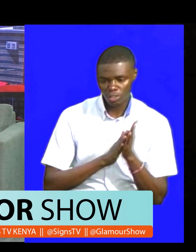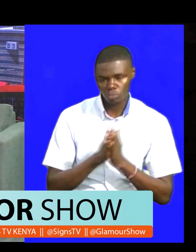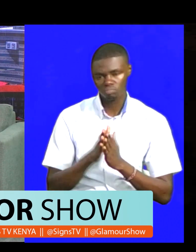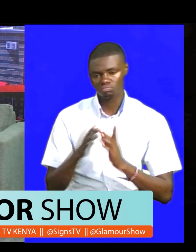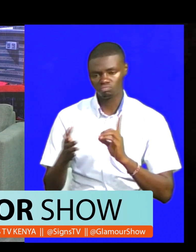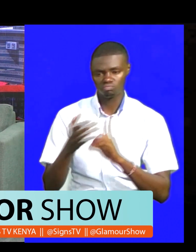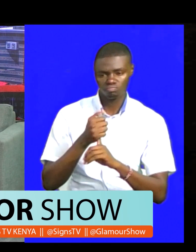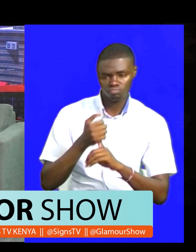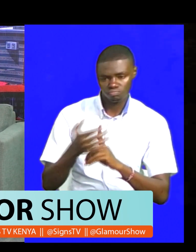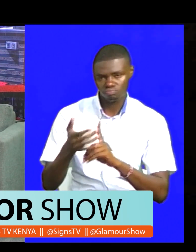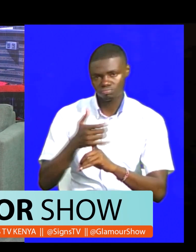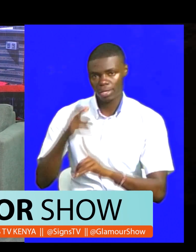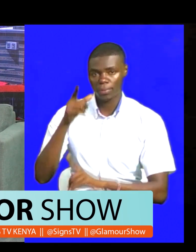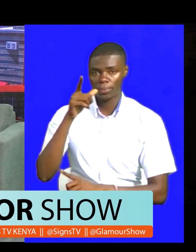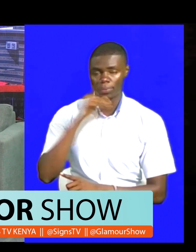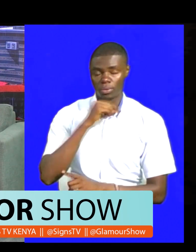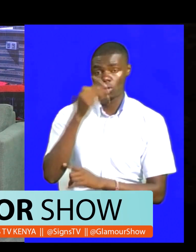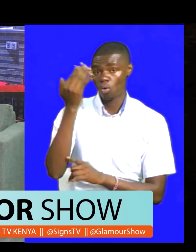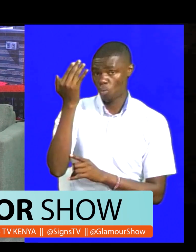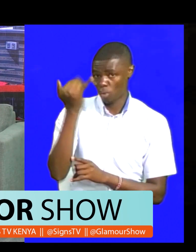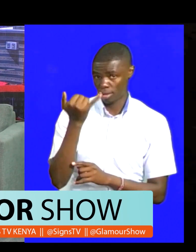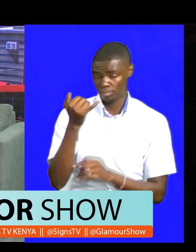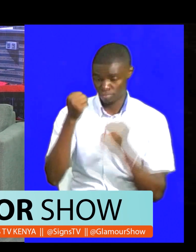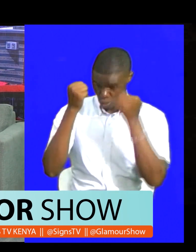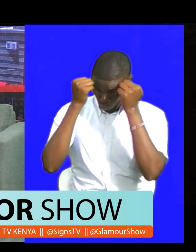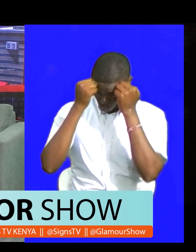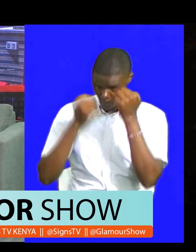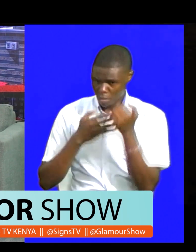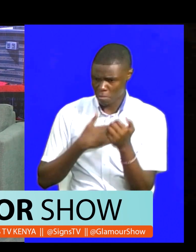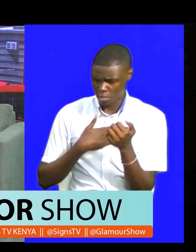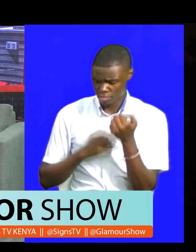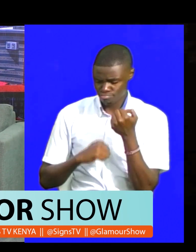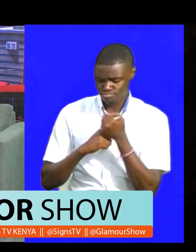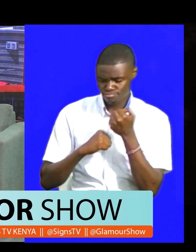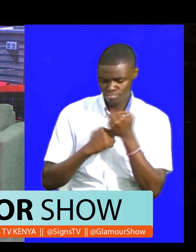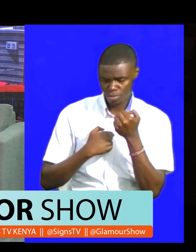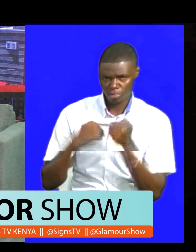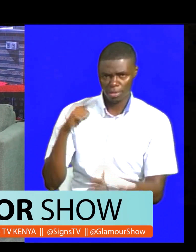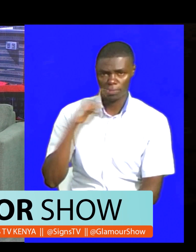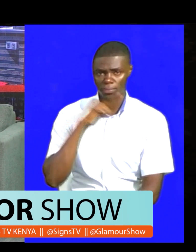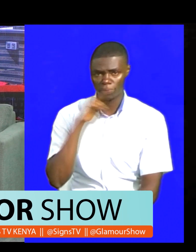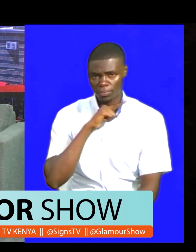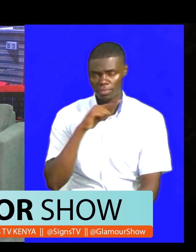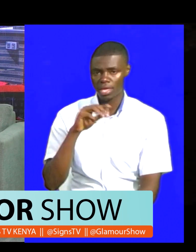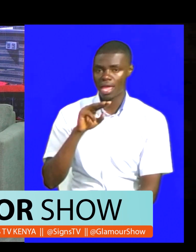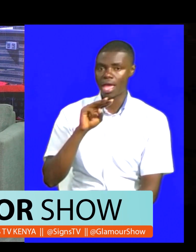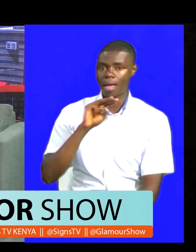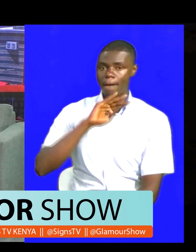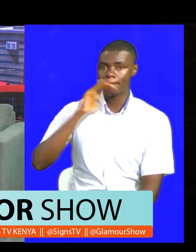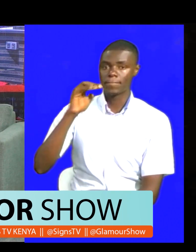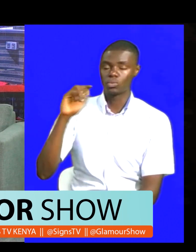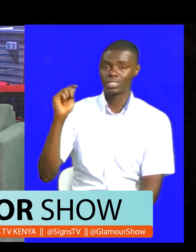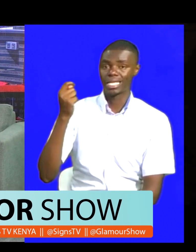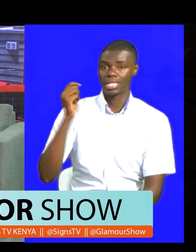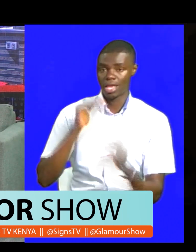always been aspired to do, because my school has always been supporting me, the Mount Kenya University